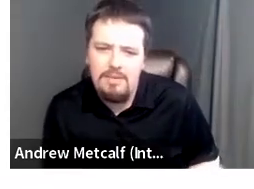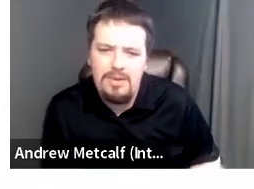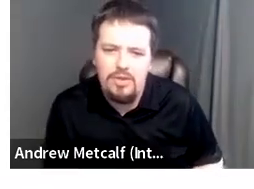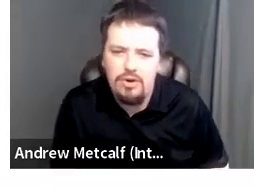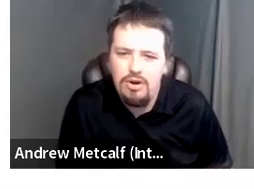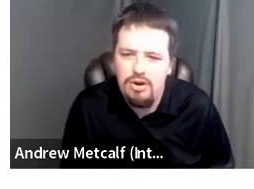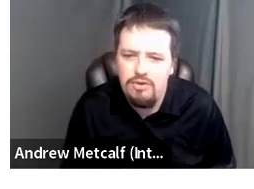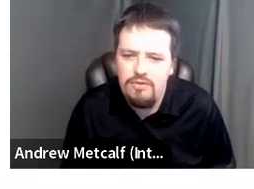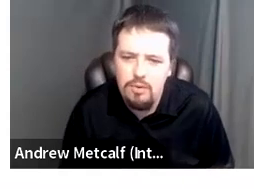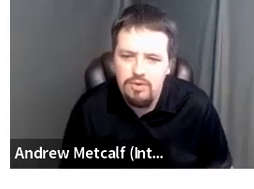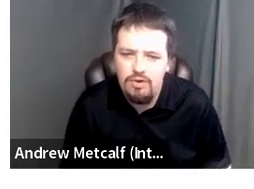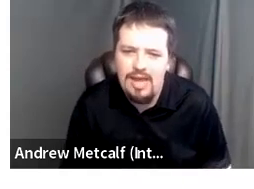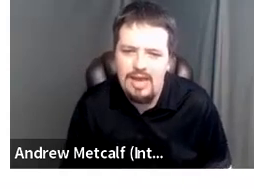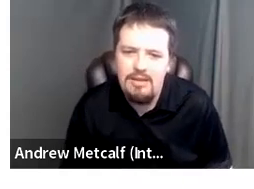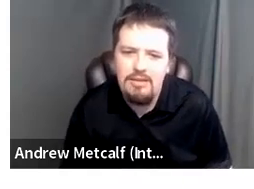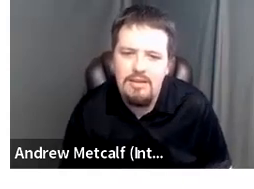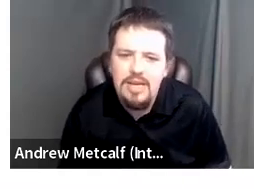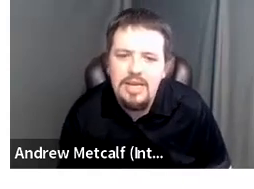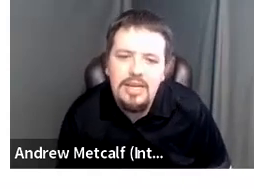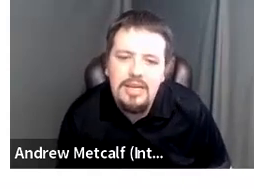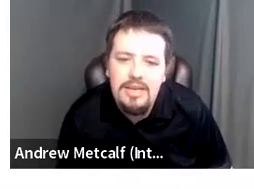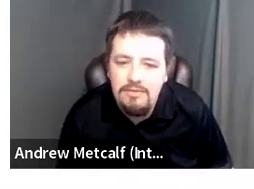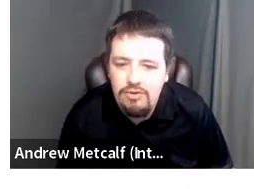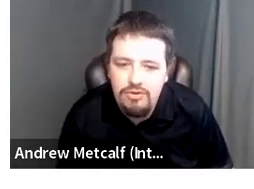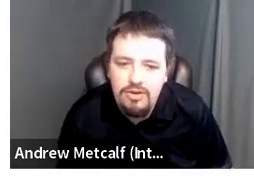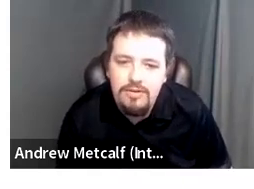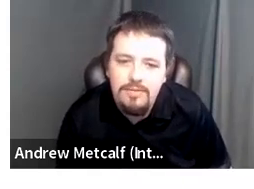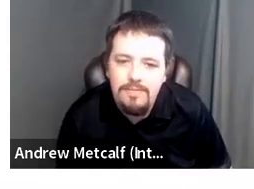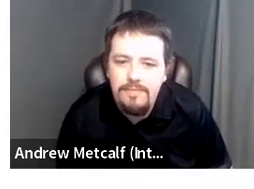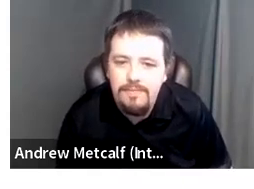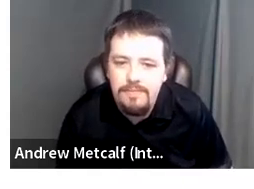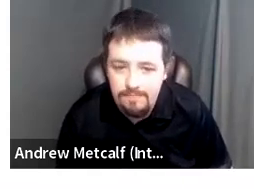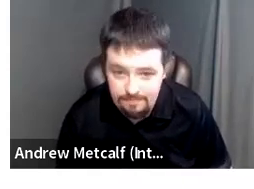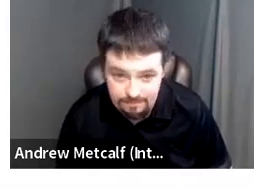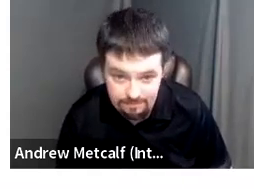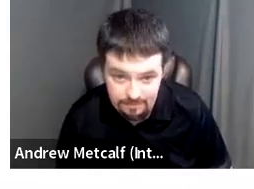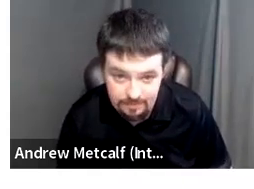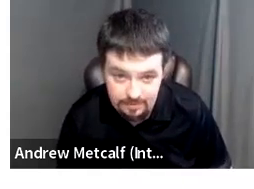elementary, maybe 3rd to 4th grade deaf children.